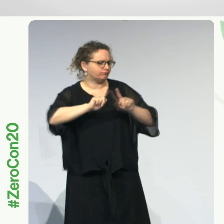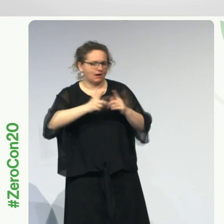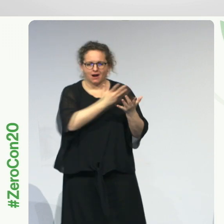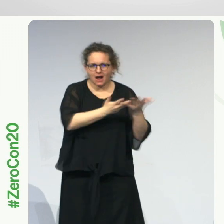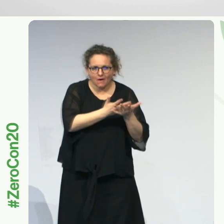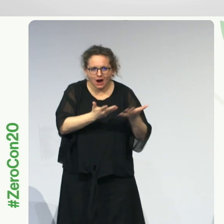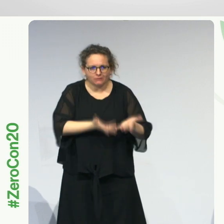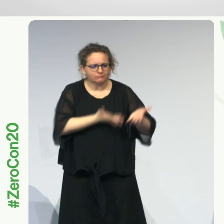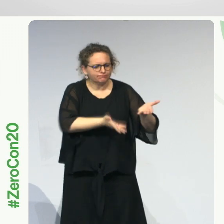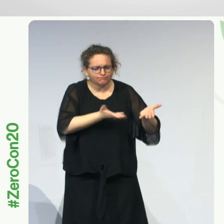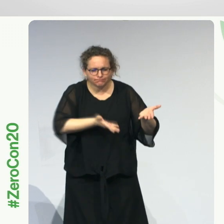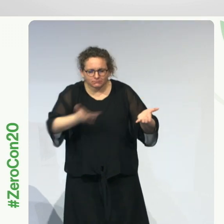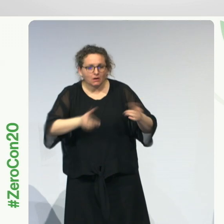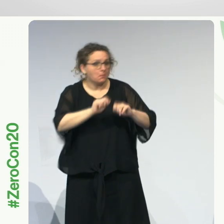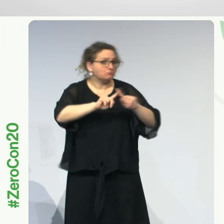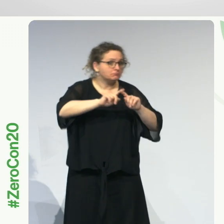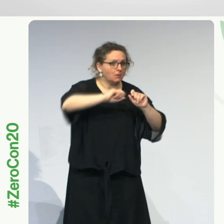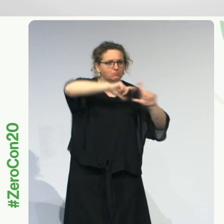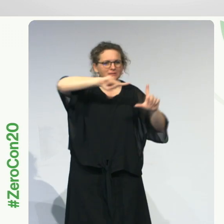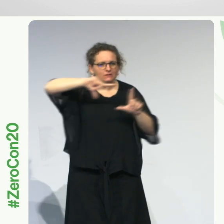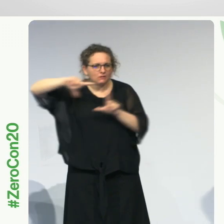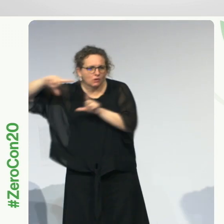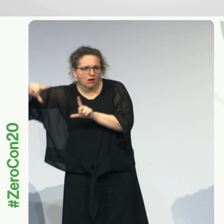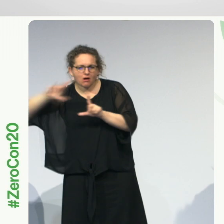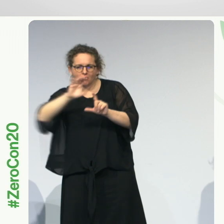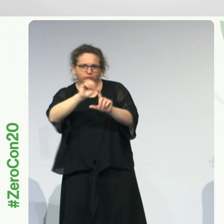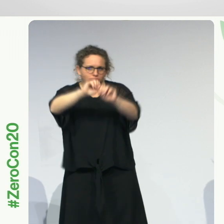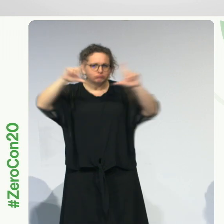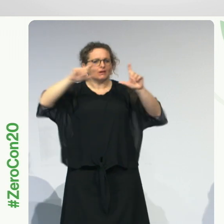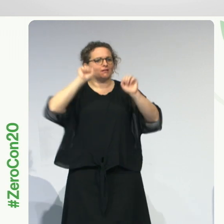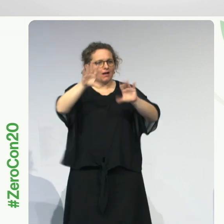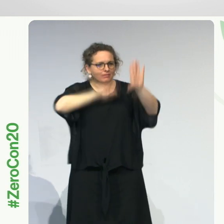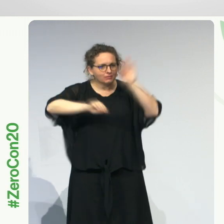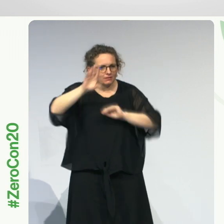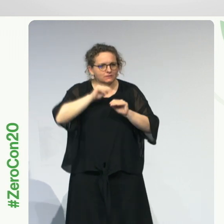of pictures corresponding to the skill level of a particular student.